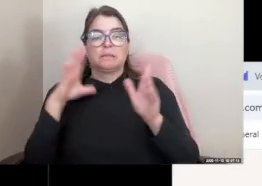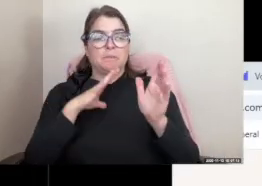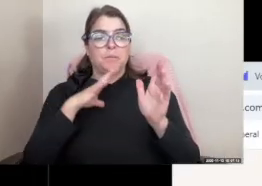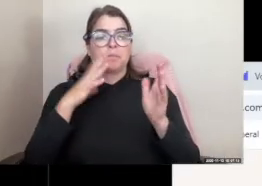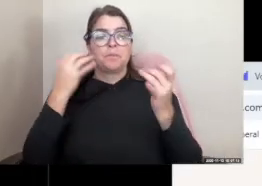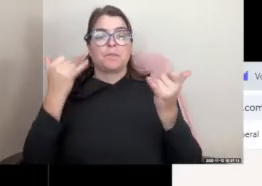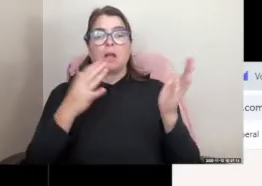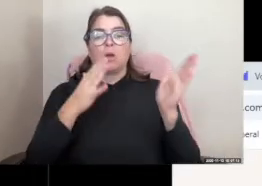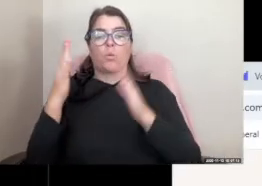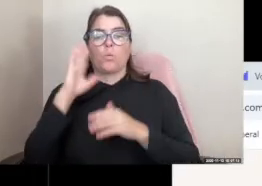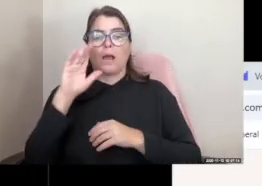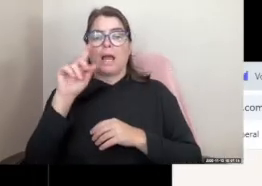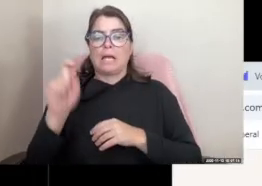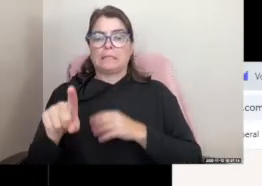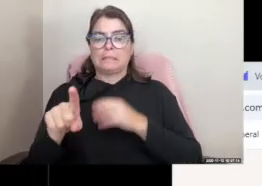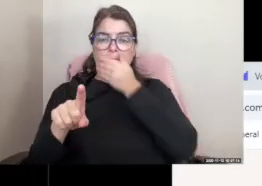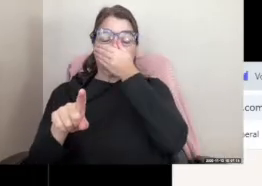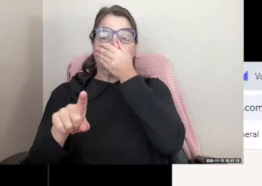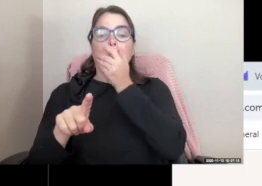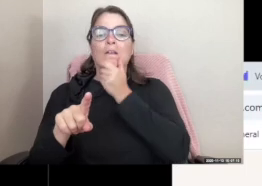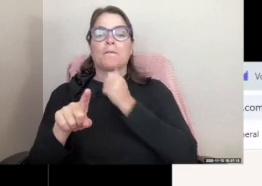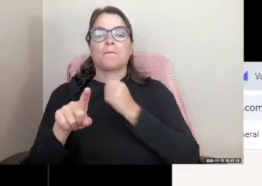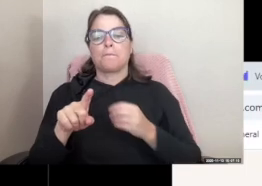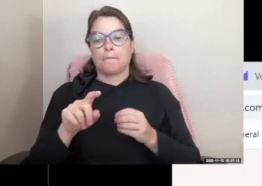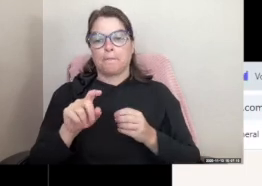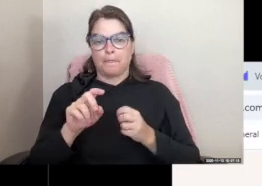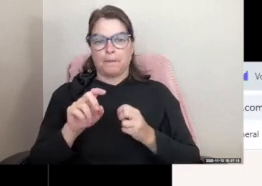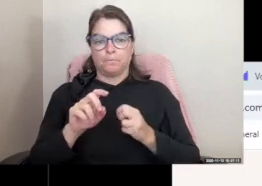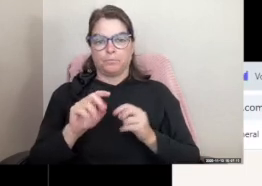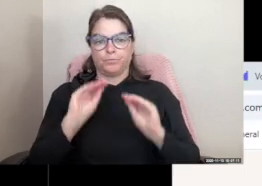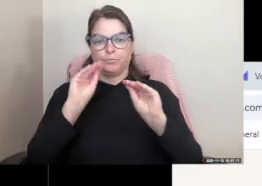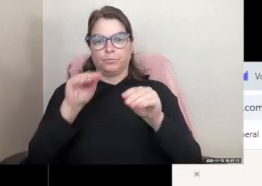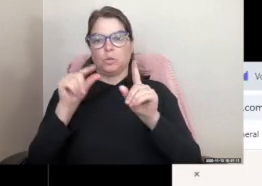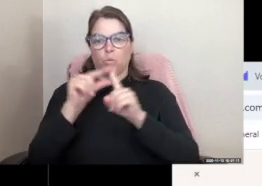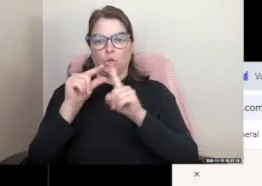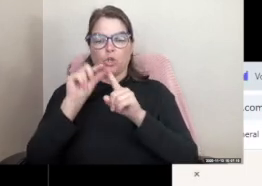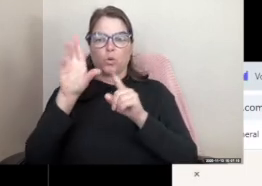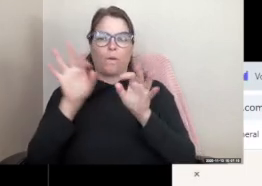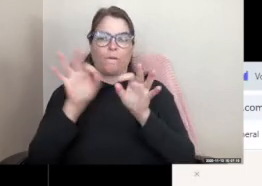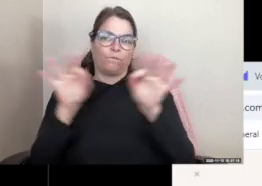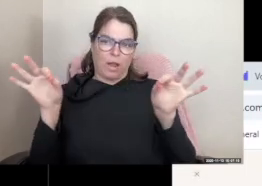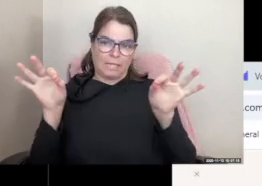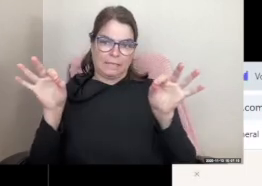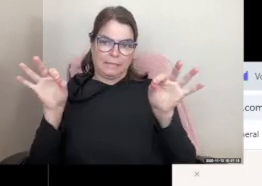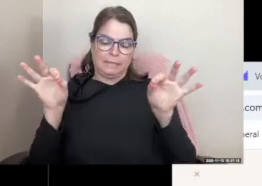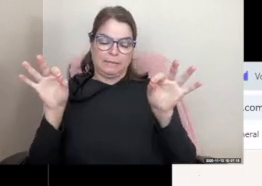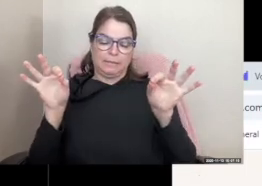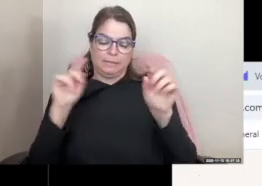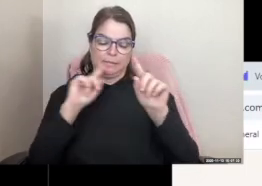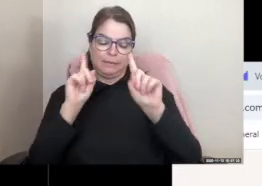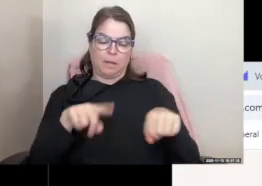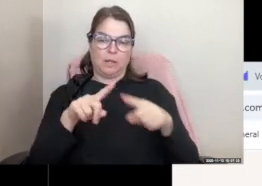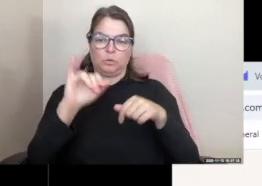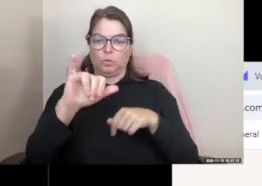Thank you. We're going to move to our next poll question now. And Peter, after I ask this question, there might be some context you